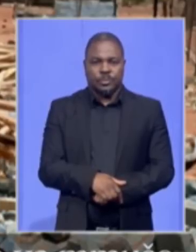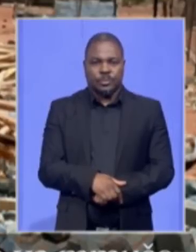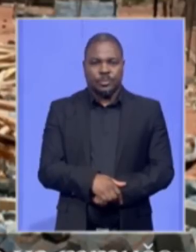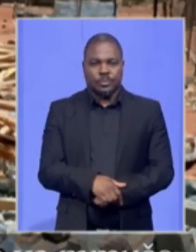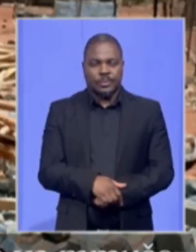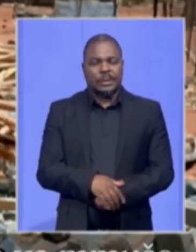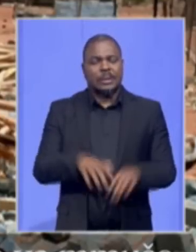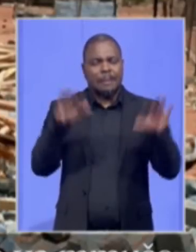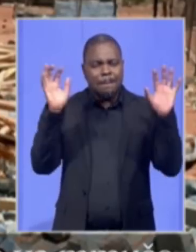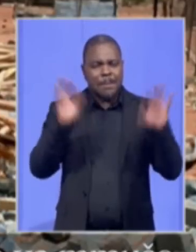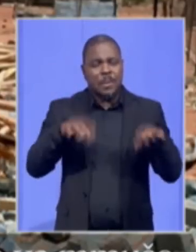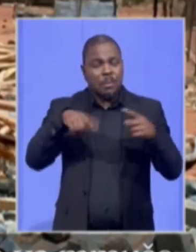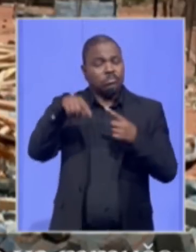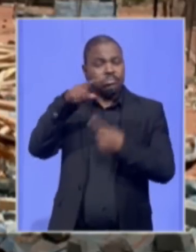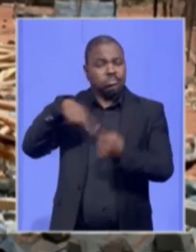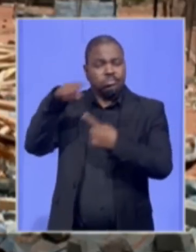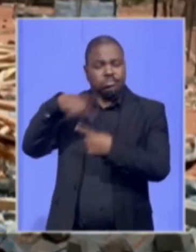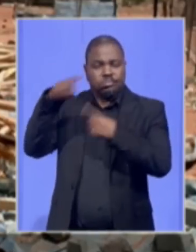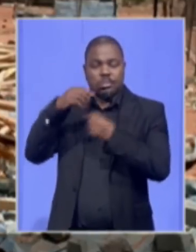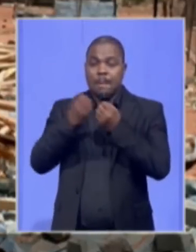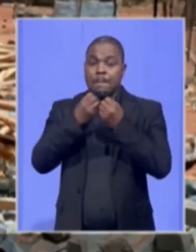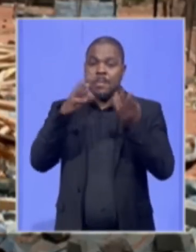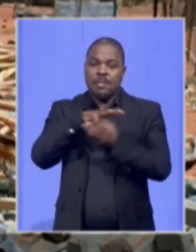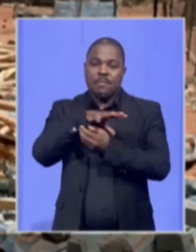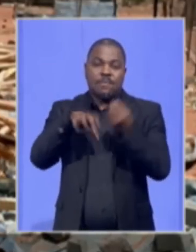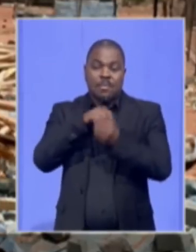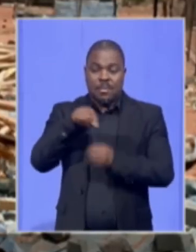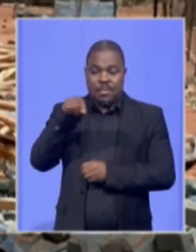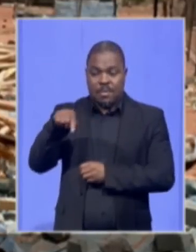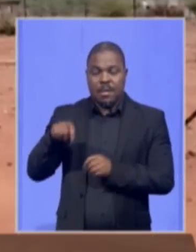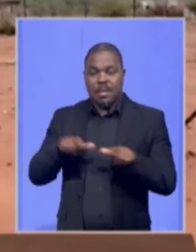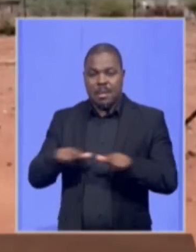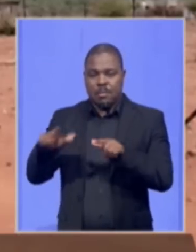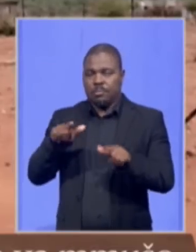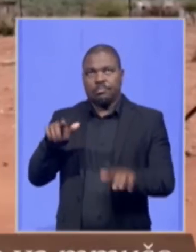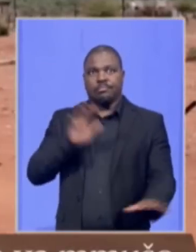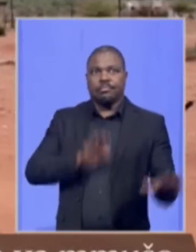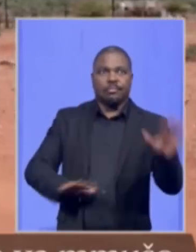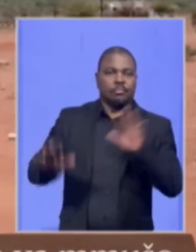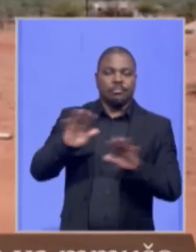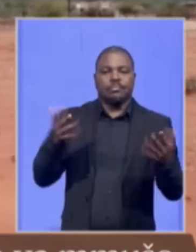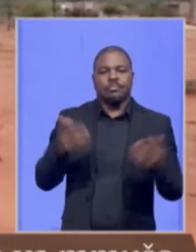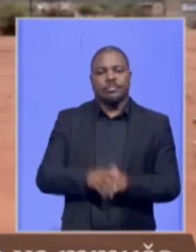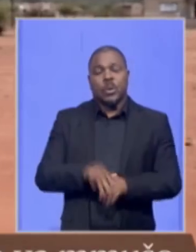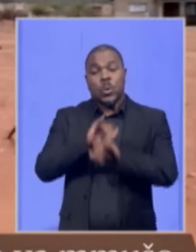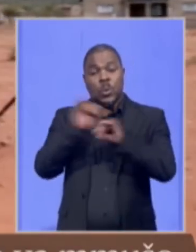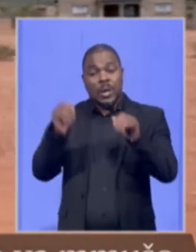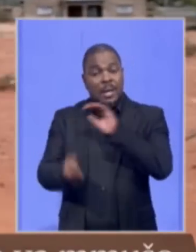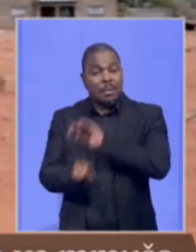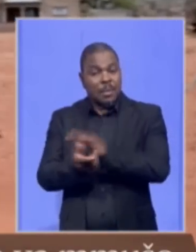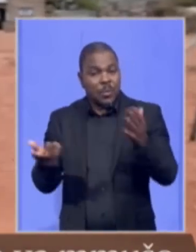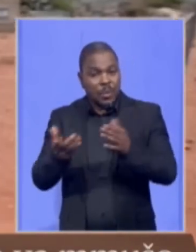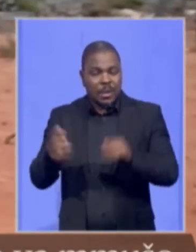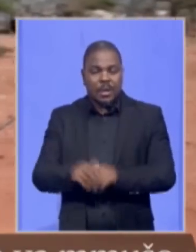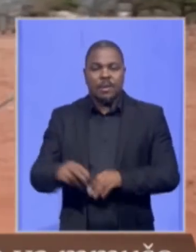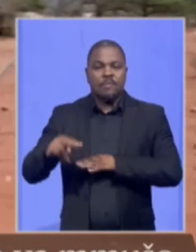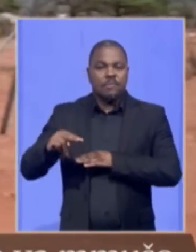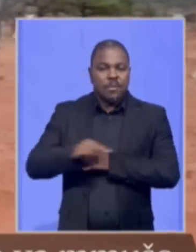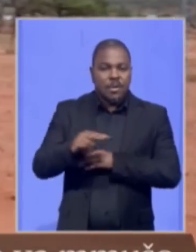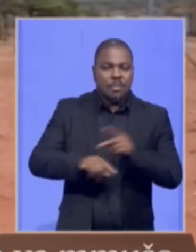Madimo a matlakadibe a tlogetše malapa a mantši ka Limpopo a ikgonere. Dilete tšeo di amegilego Oshoro di akaretša